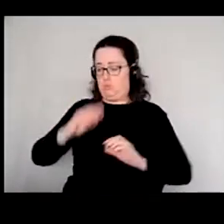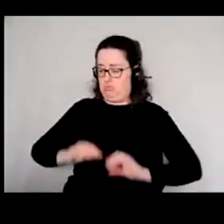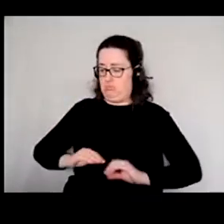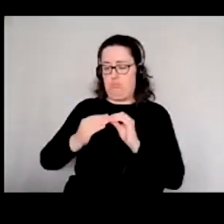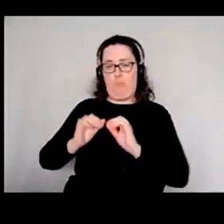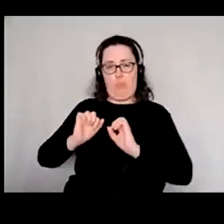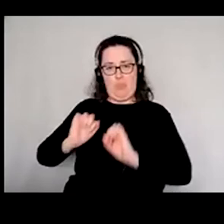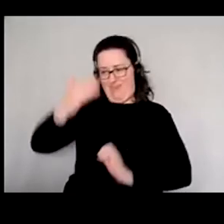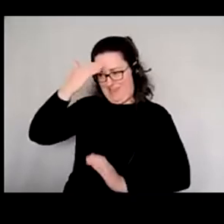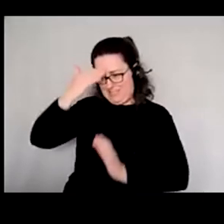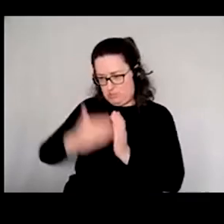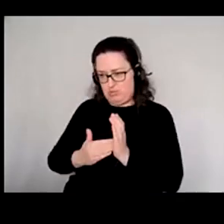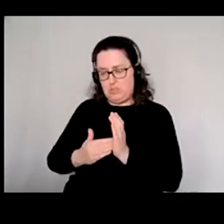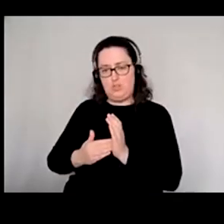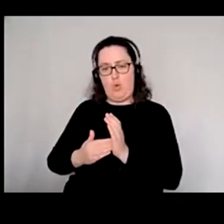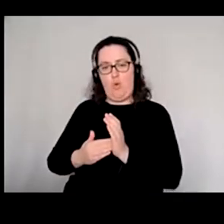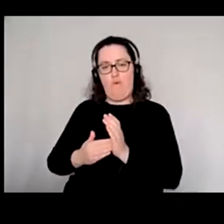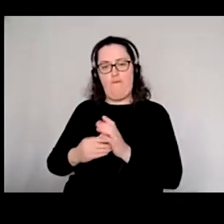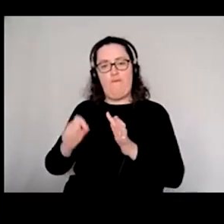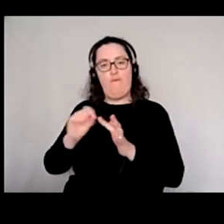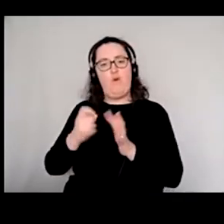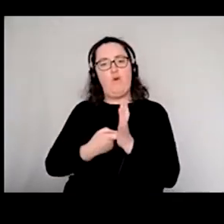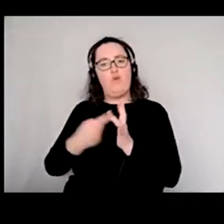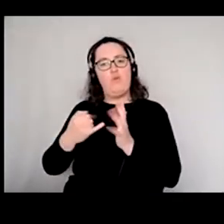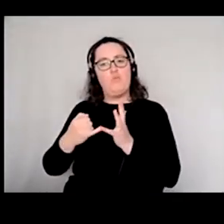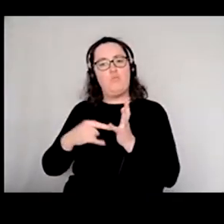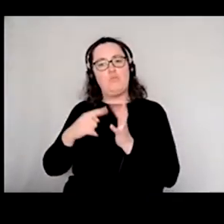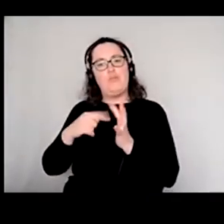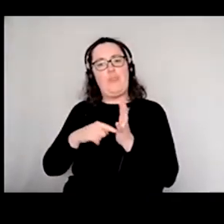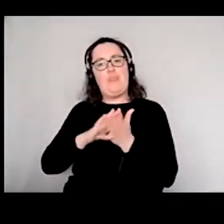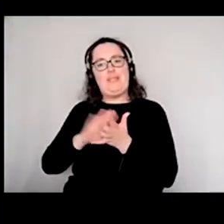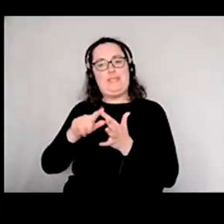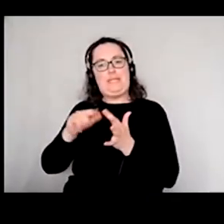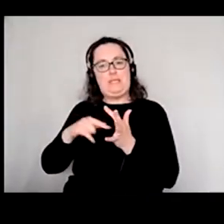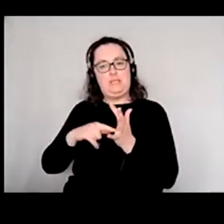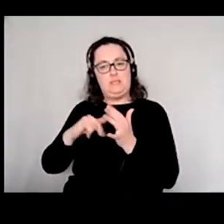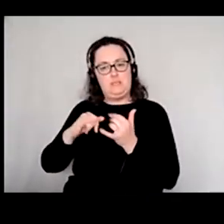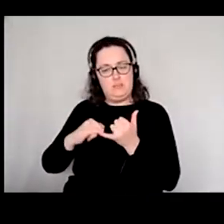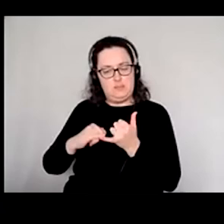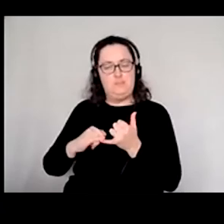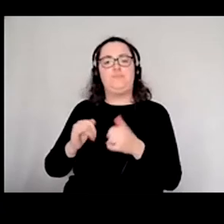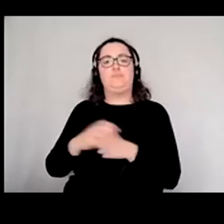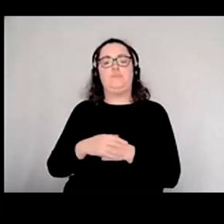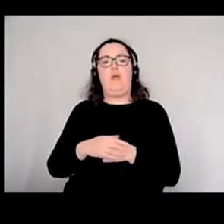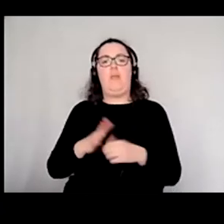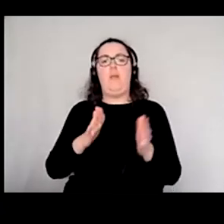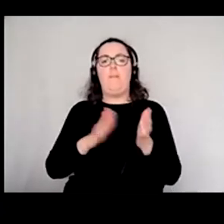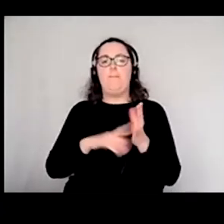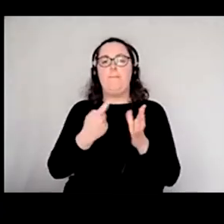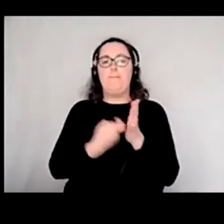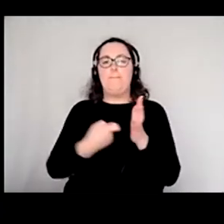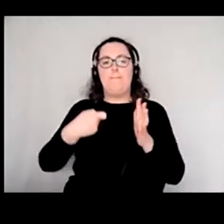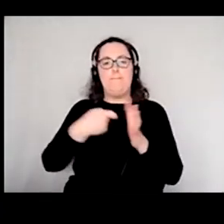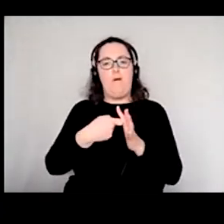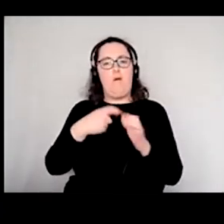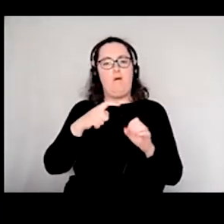lived experience of prosthetics, and then the mainstream burst with Mark Quinn and his sculptures